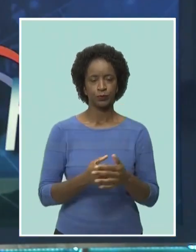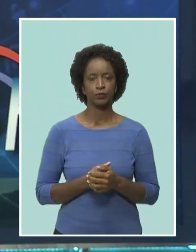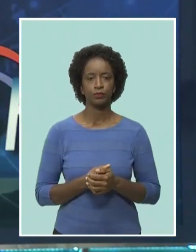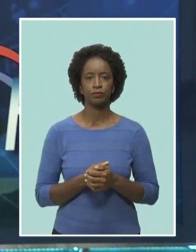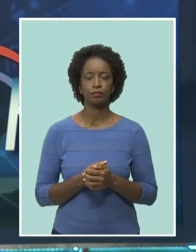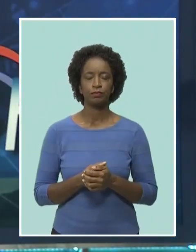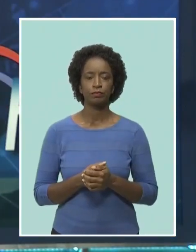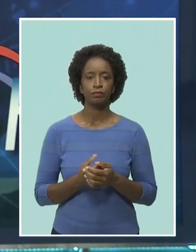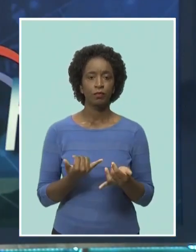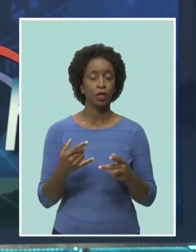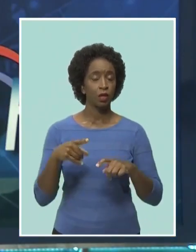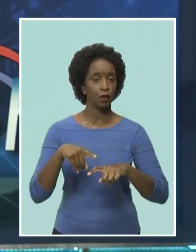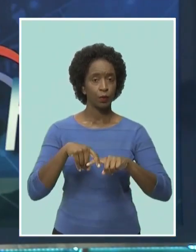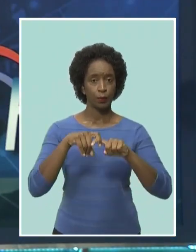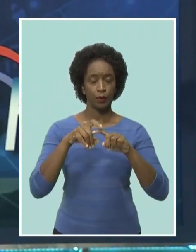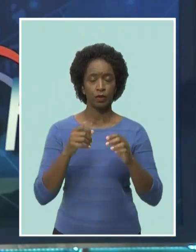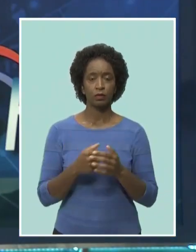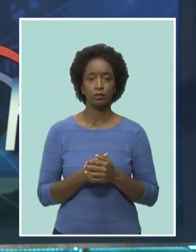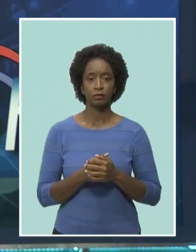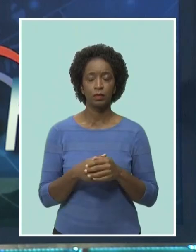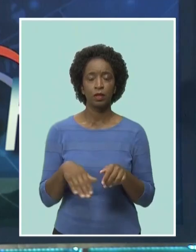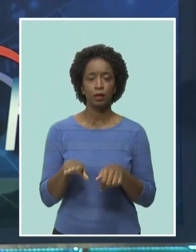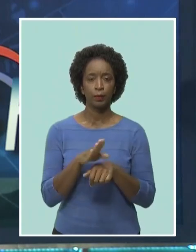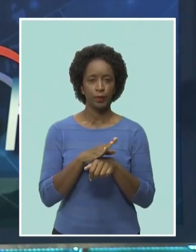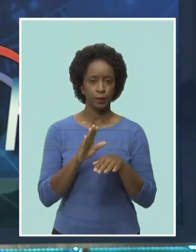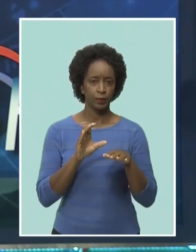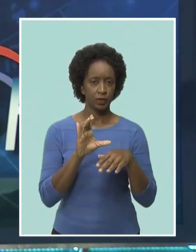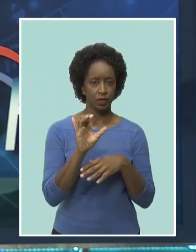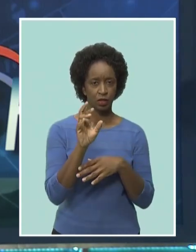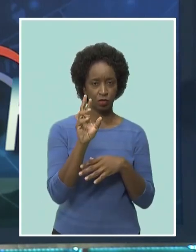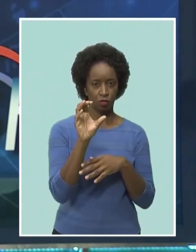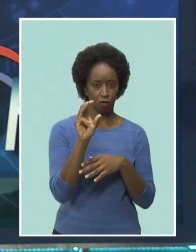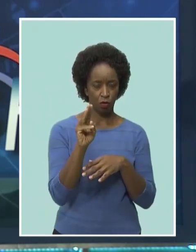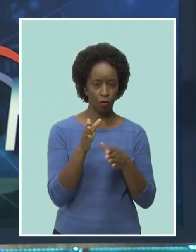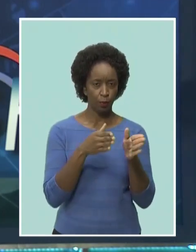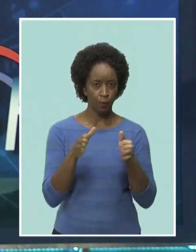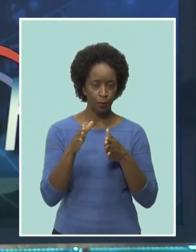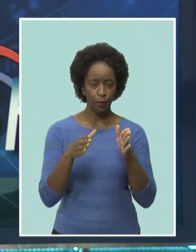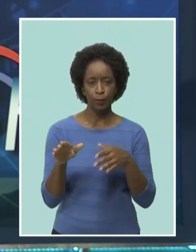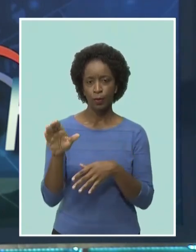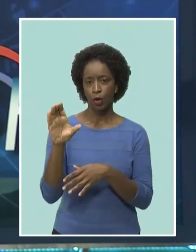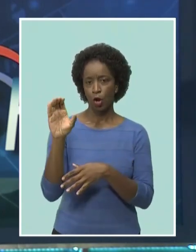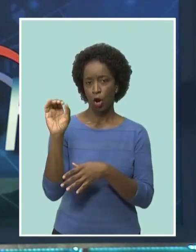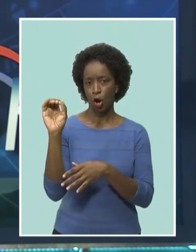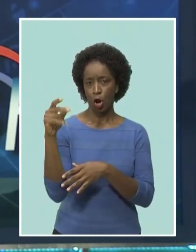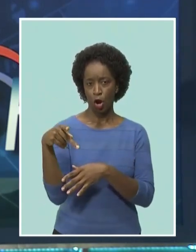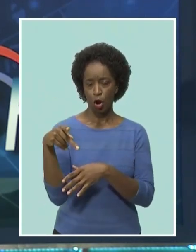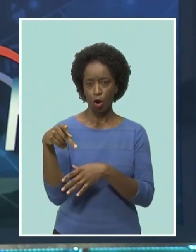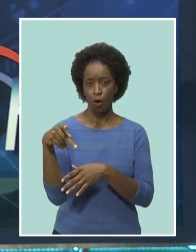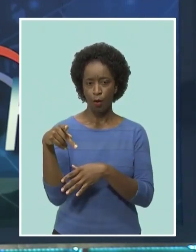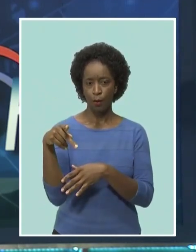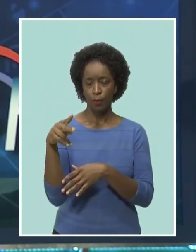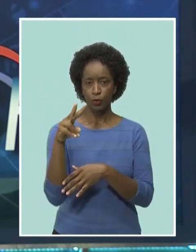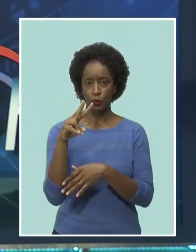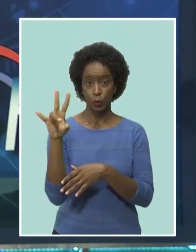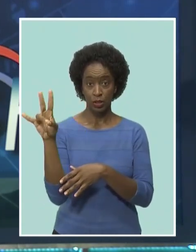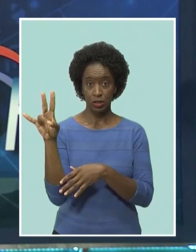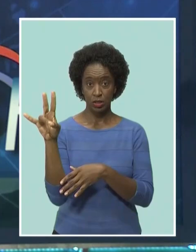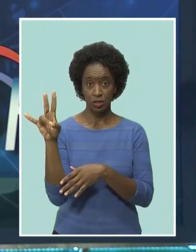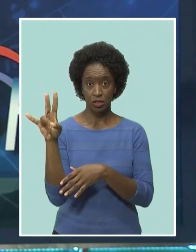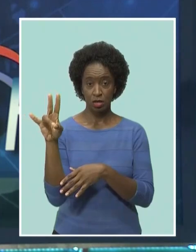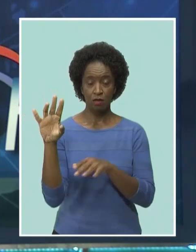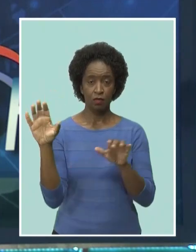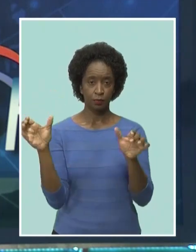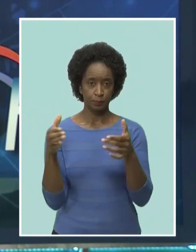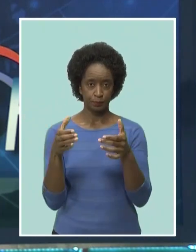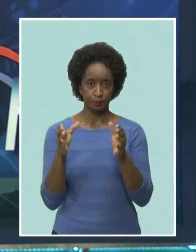Coming up after the break on CBC NewsNight, Barbados and CARICOM preparing for the upcoming 2022 United Nations Climate Change Conference,